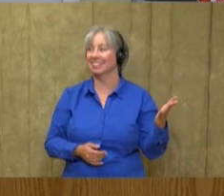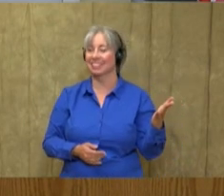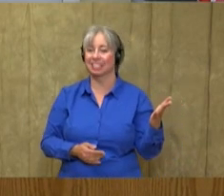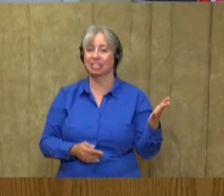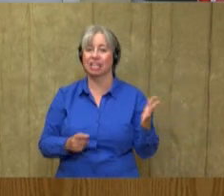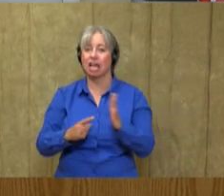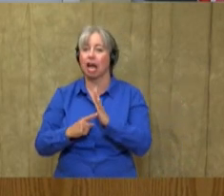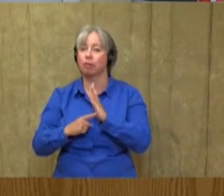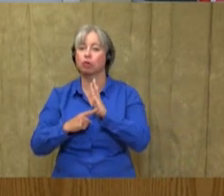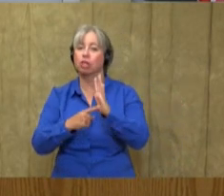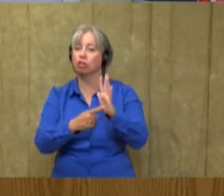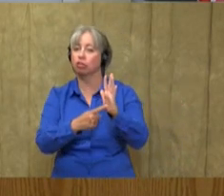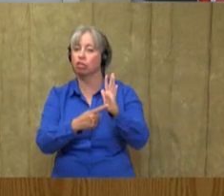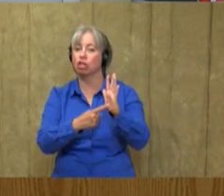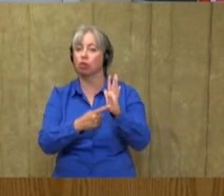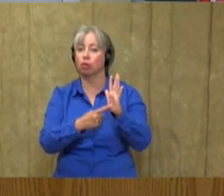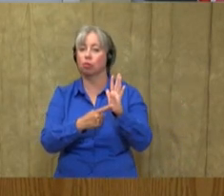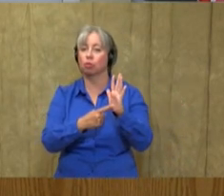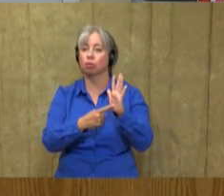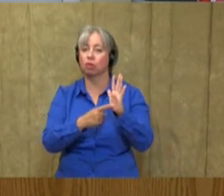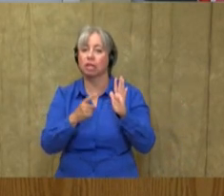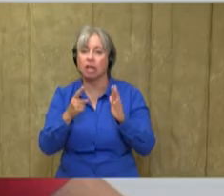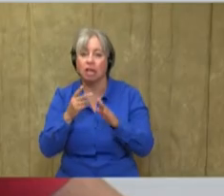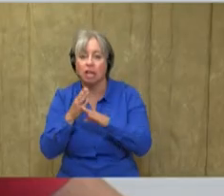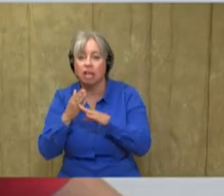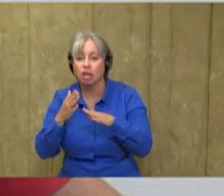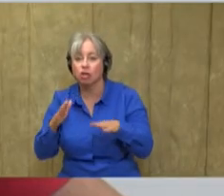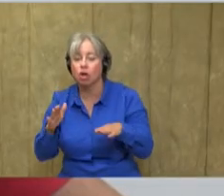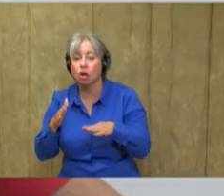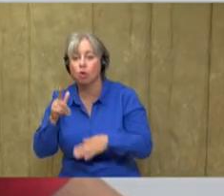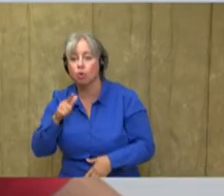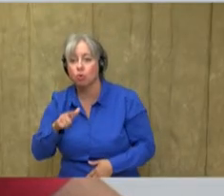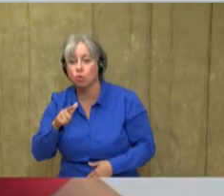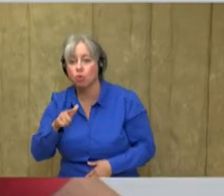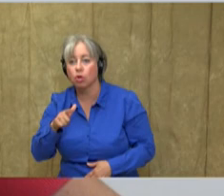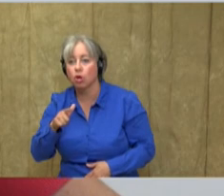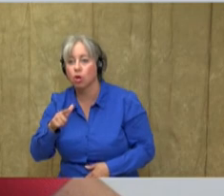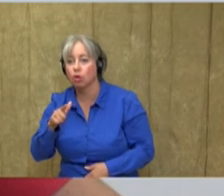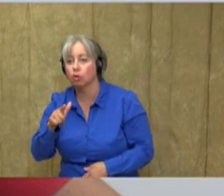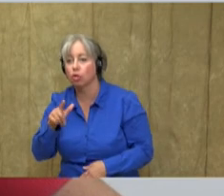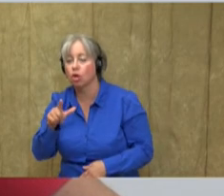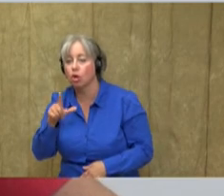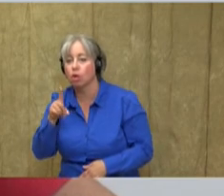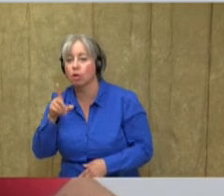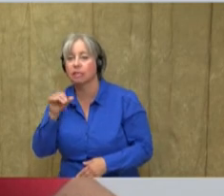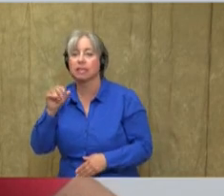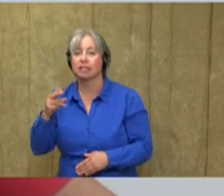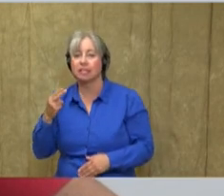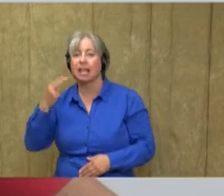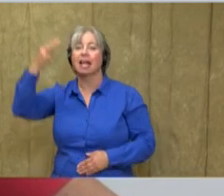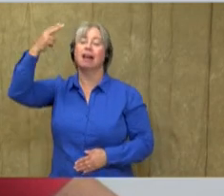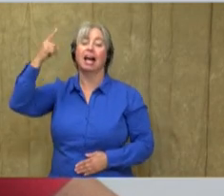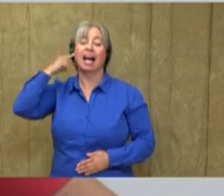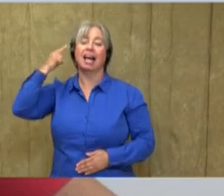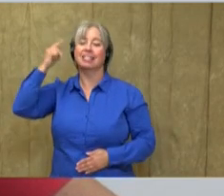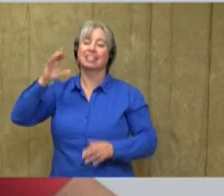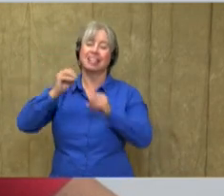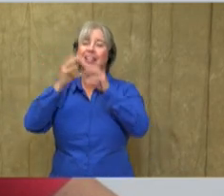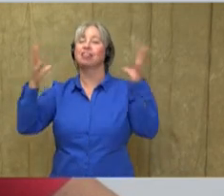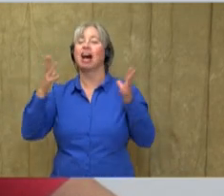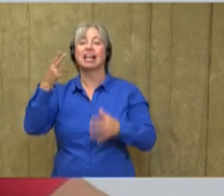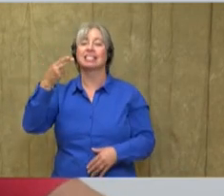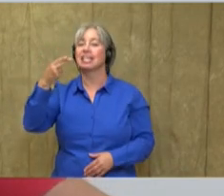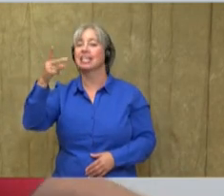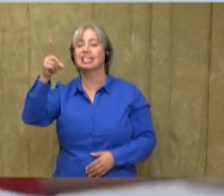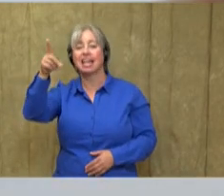my phone how low sounds have low decibels, and high sounds have lots of